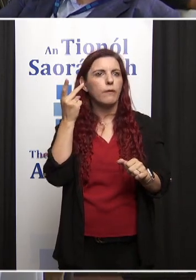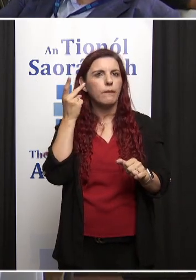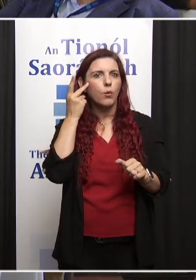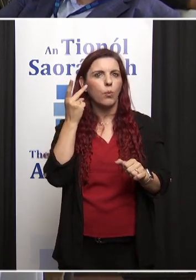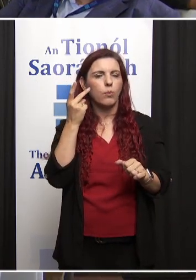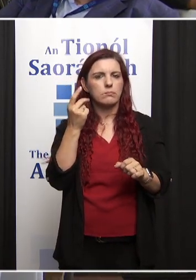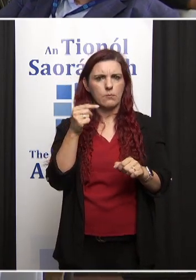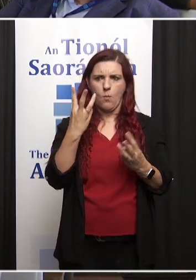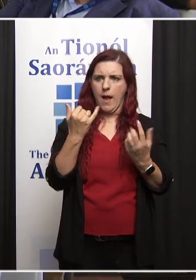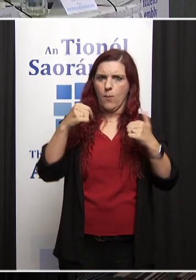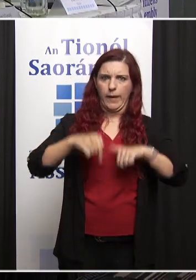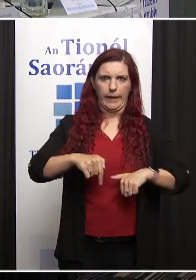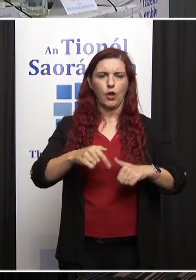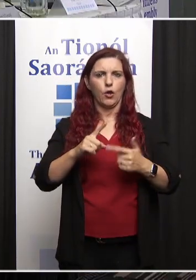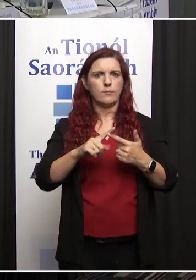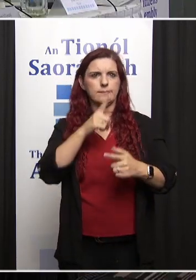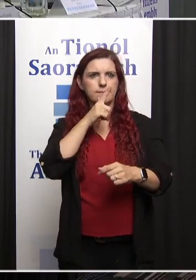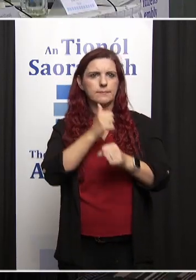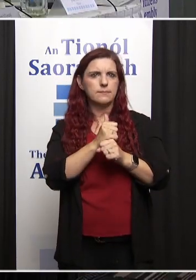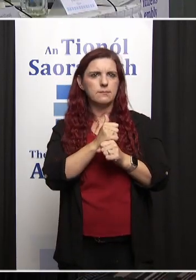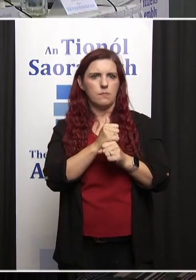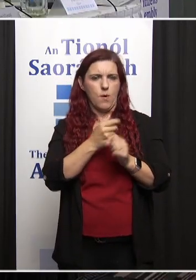really why we're here, how we're going to do